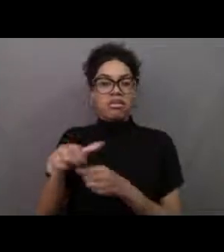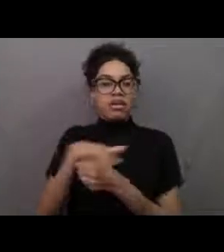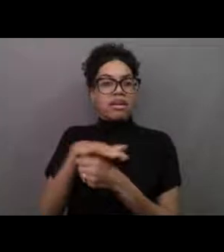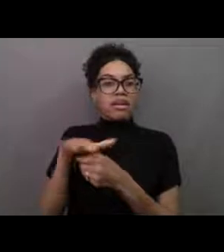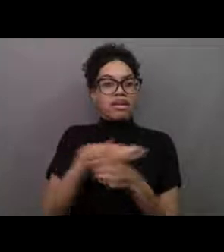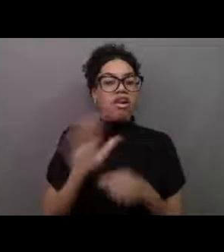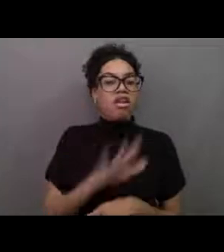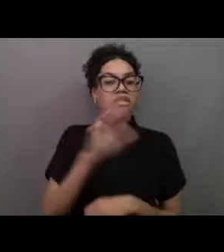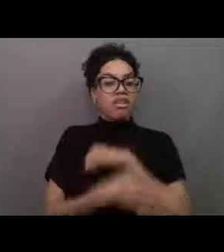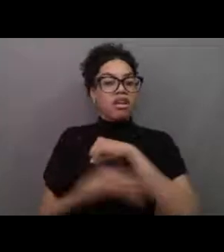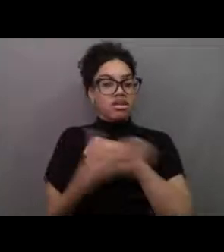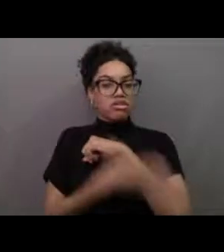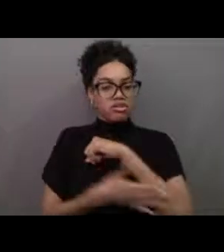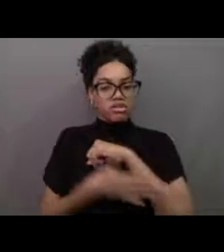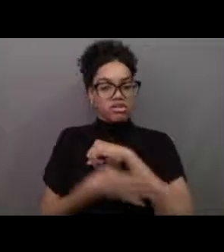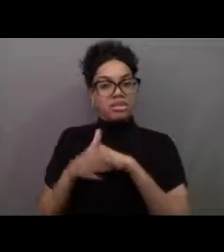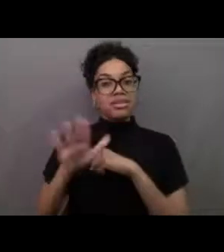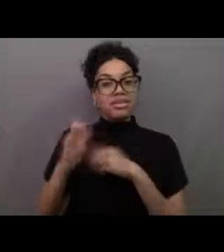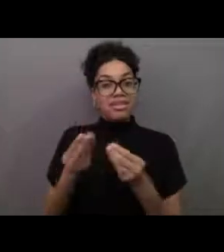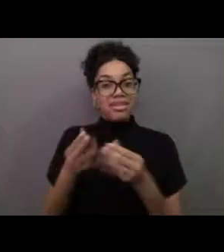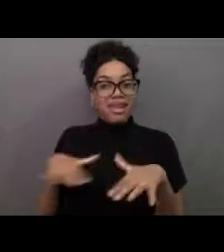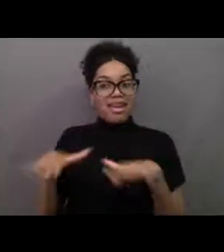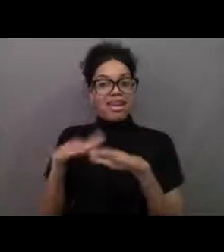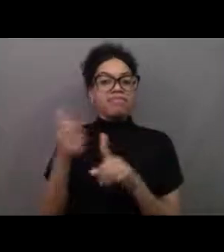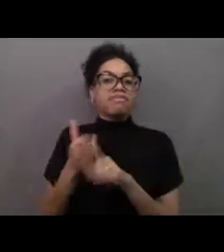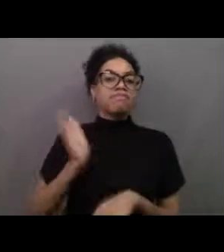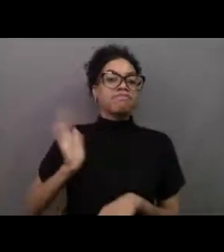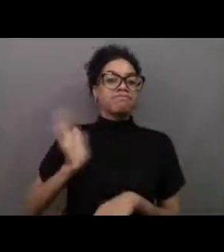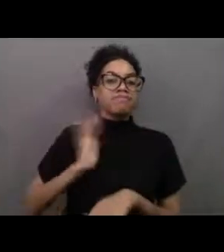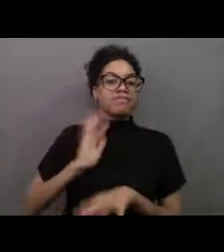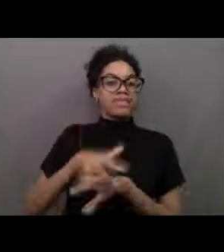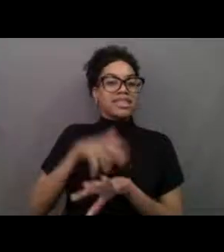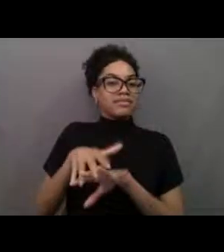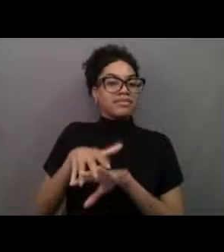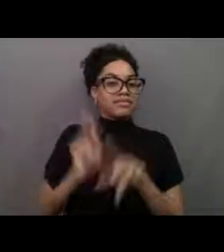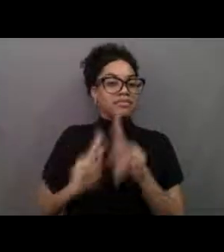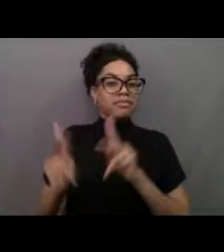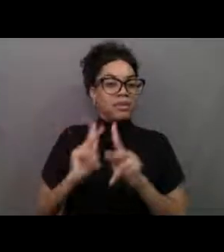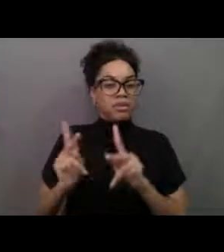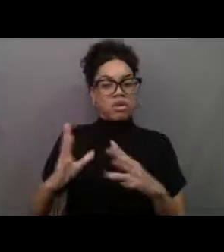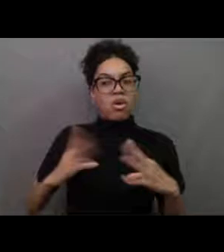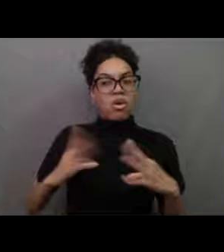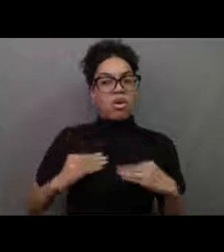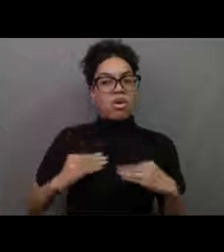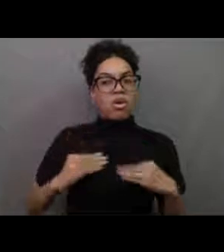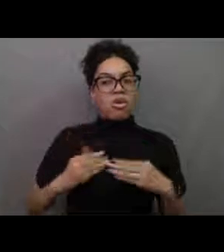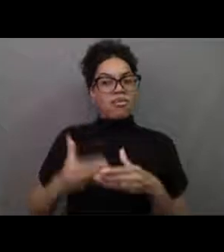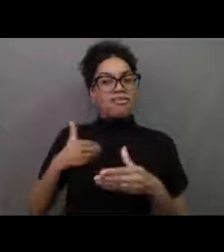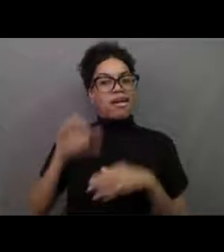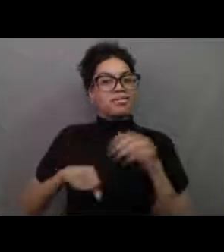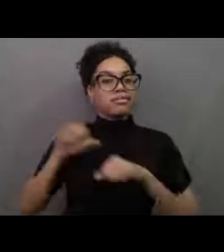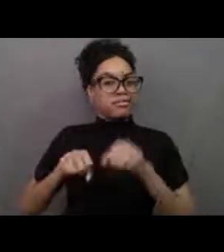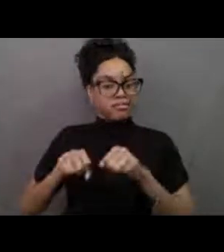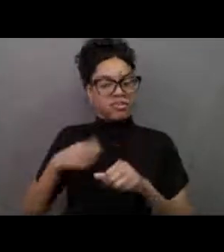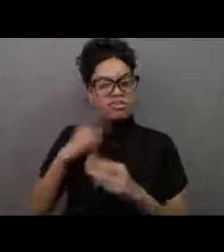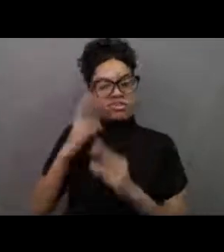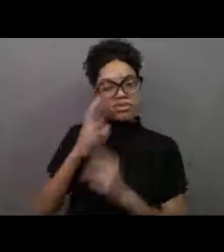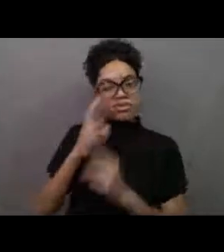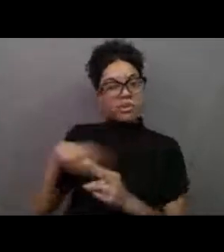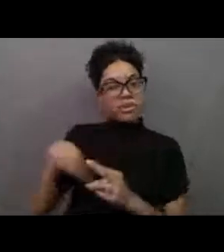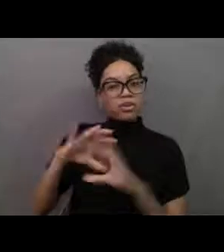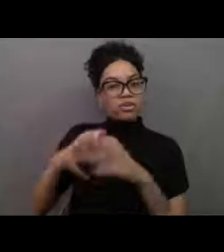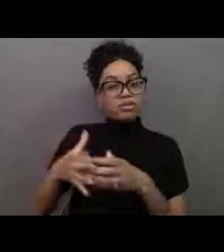local knowledge and much to share with us. Now, I just want to say when I introduce you to these groups, I am trying my best to